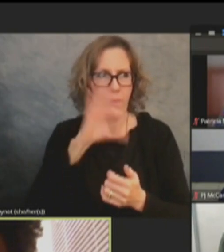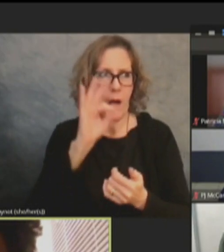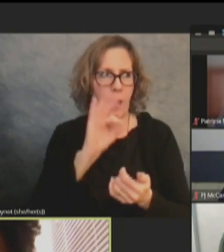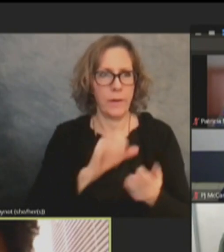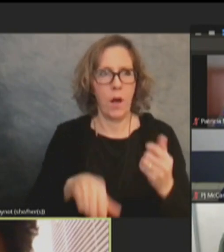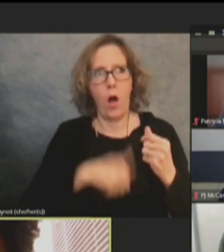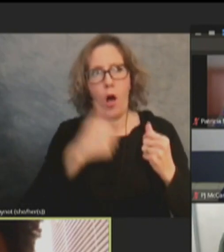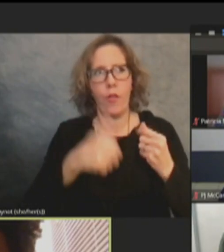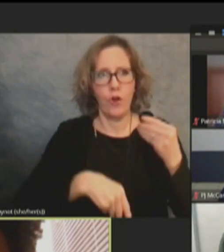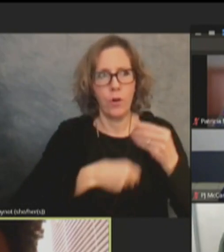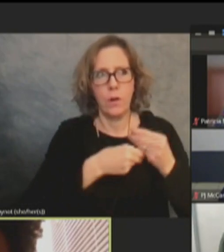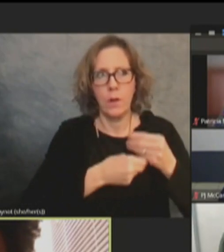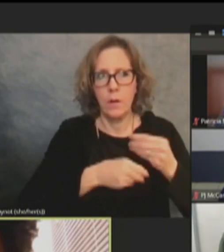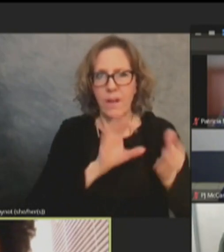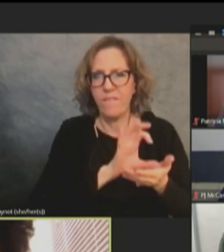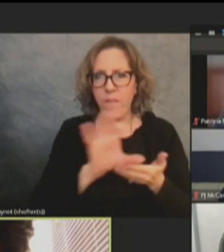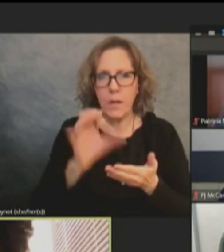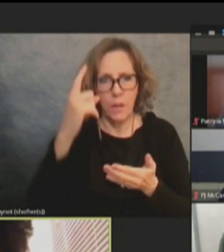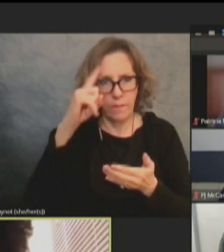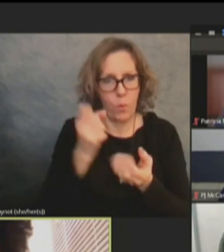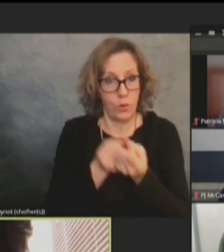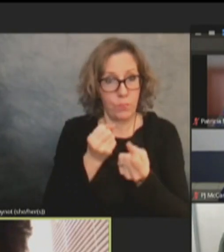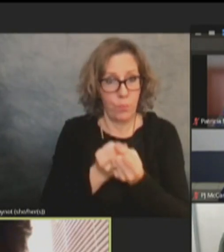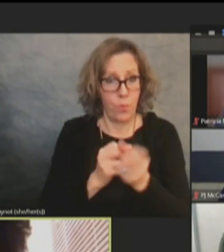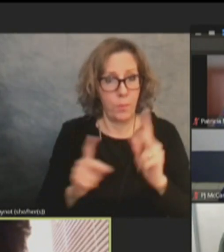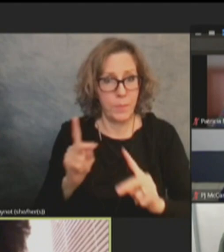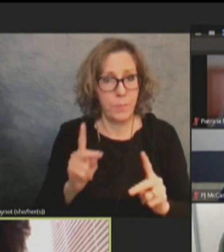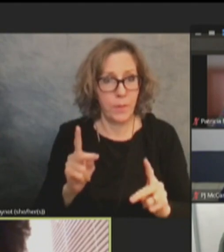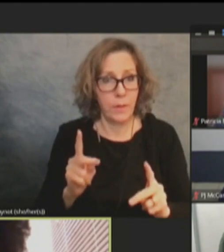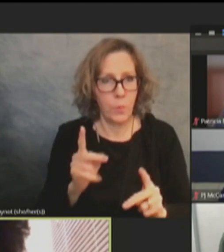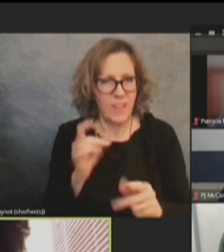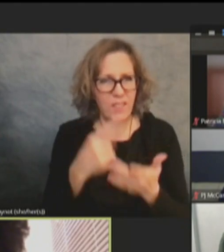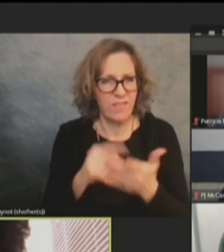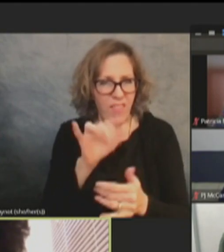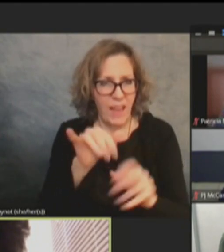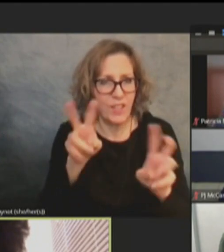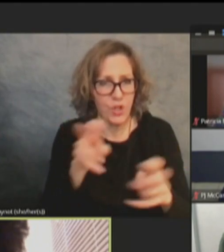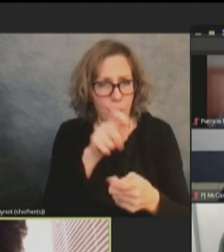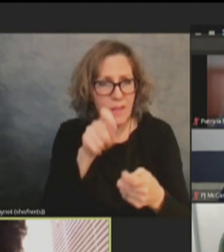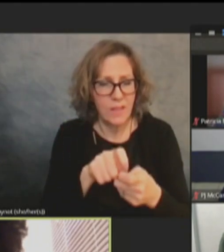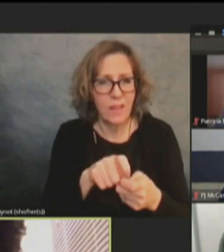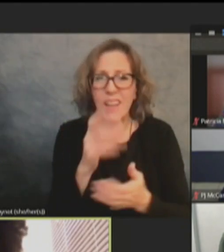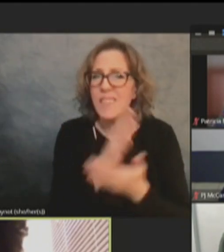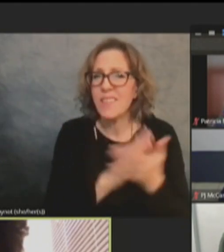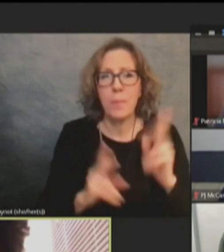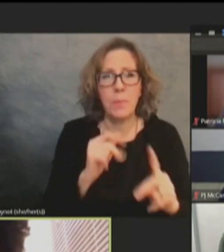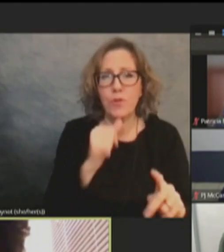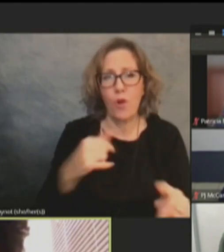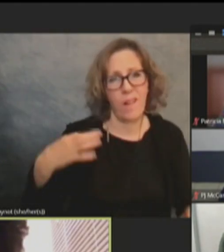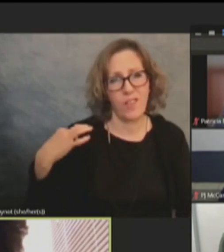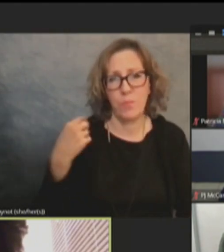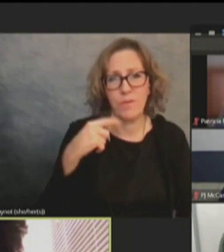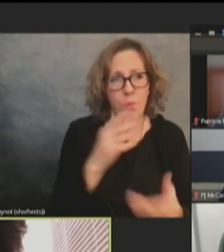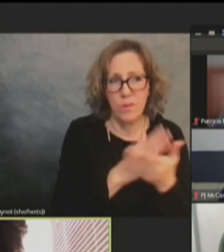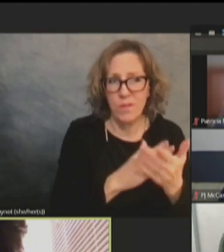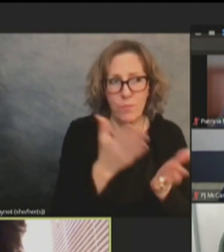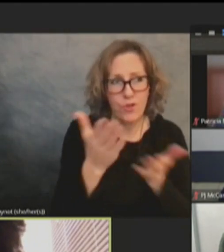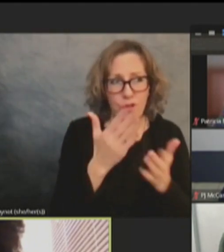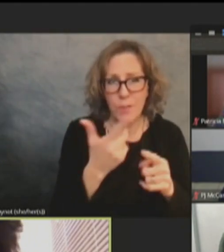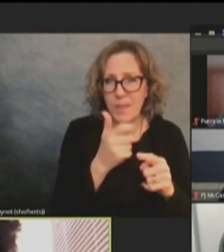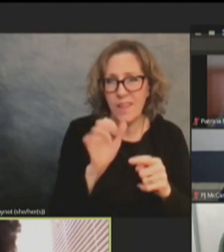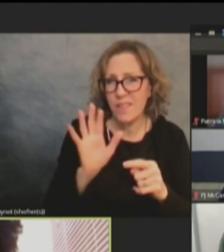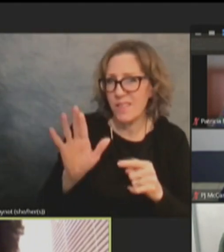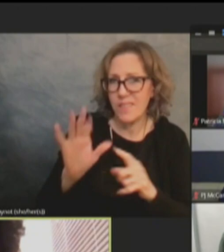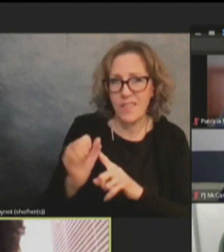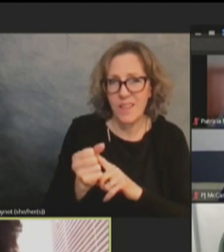additional funding to support folks who are not necessarily eligible for some certain services that